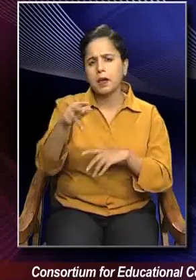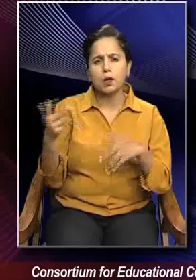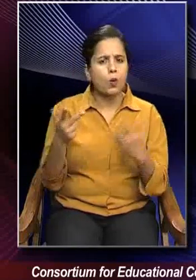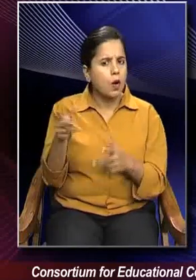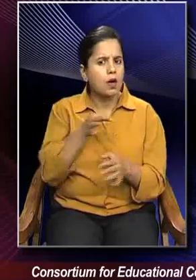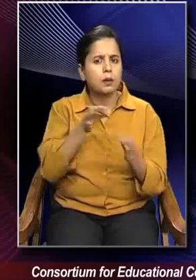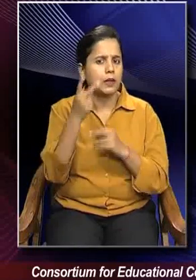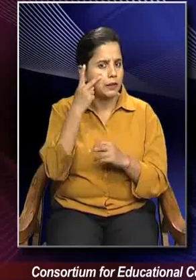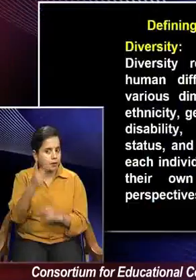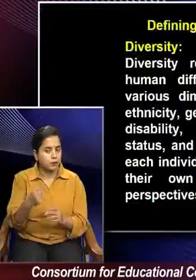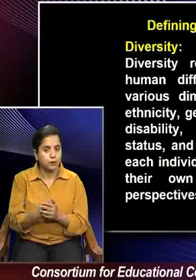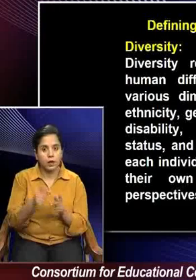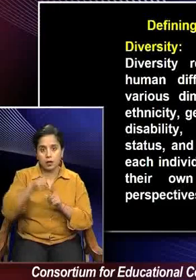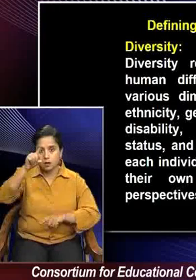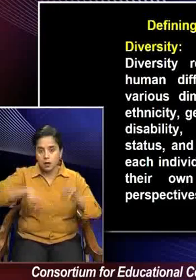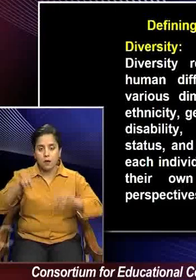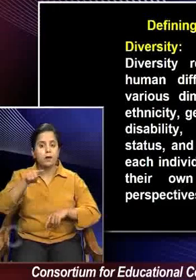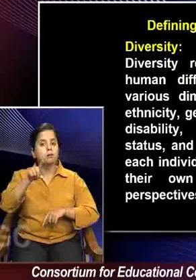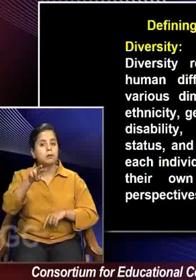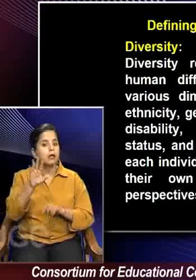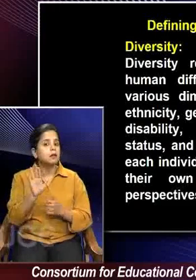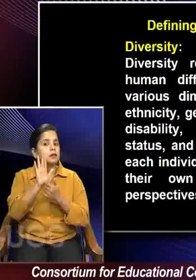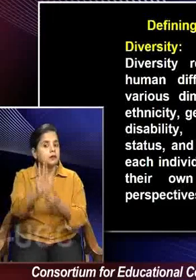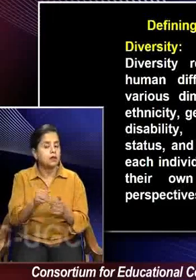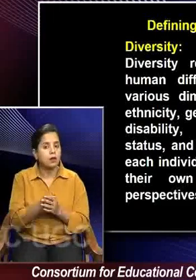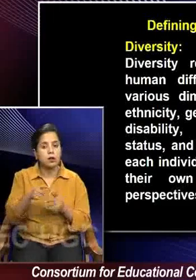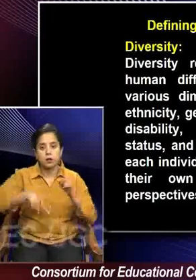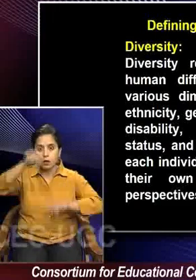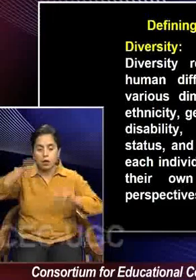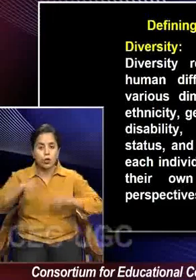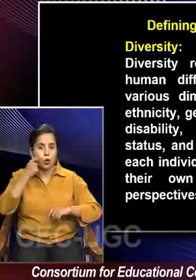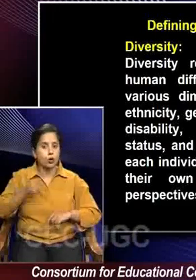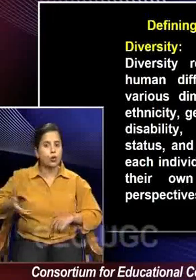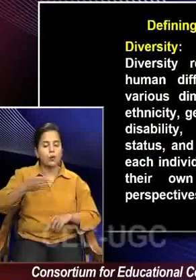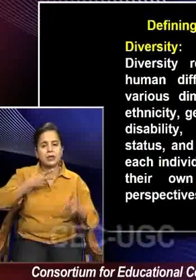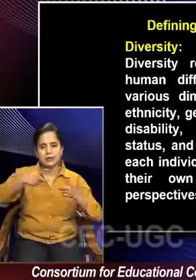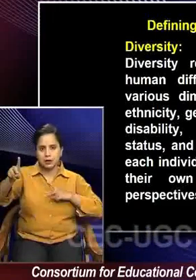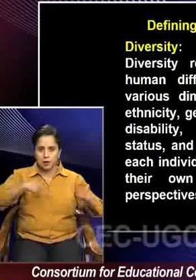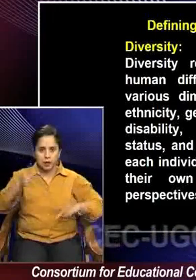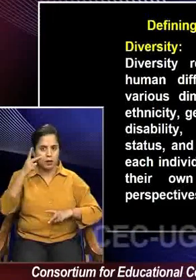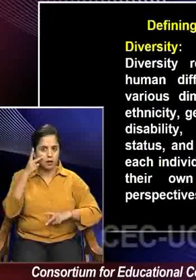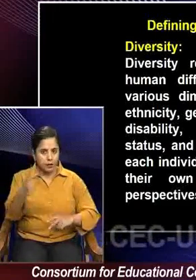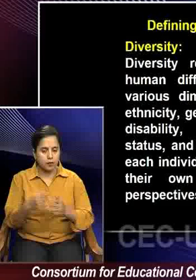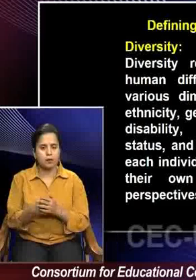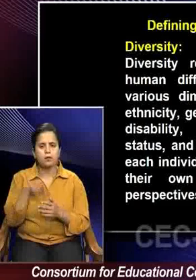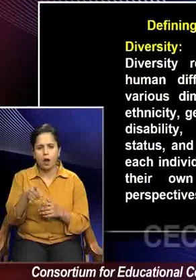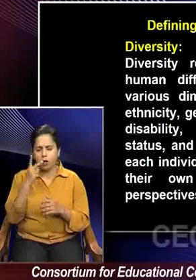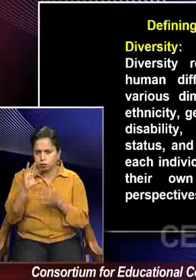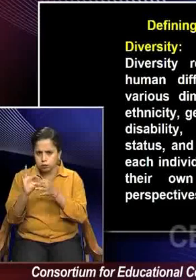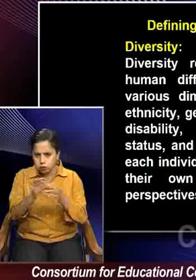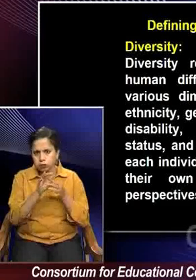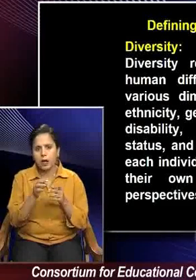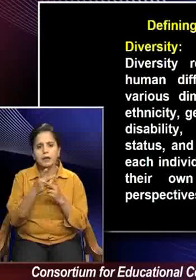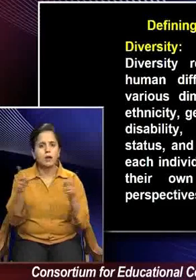says. Diversity refers to the range of human differences encompassing